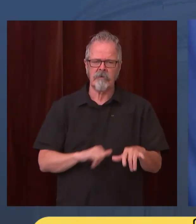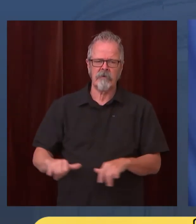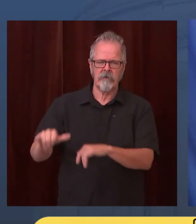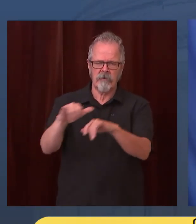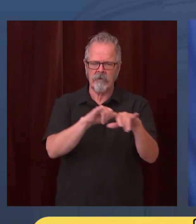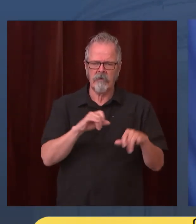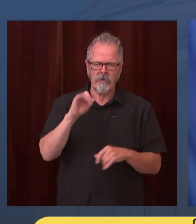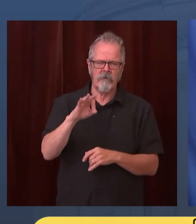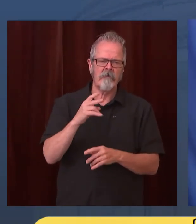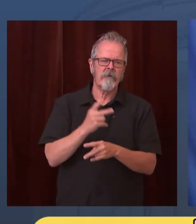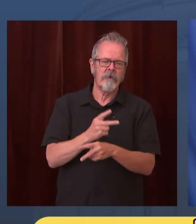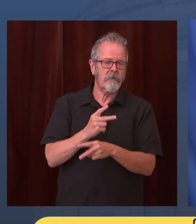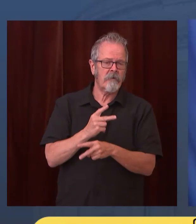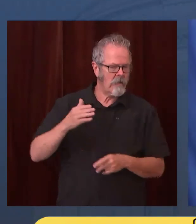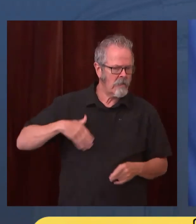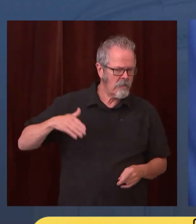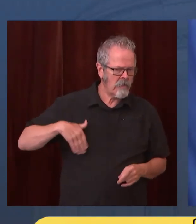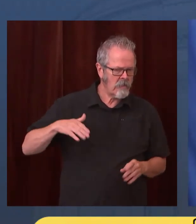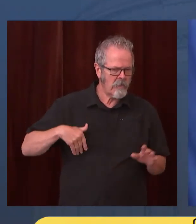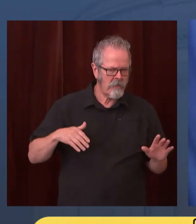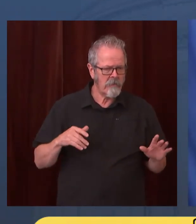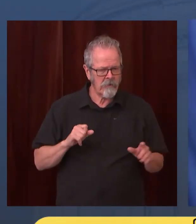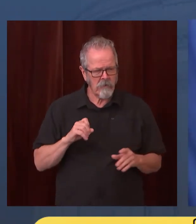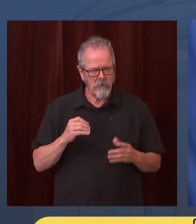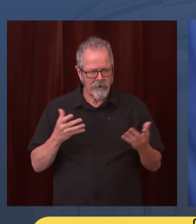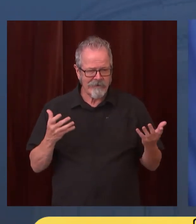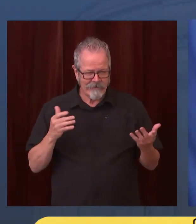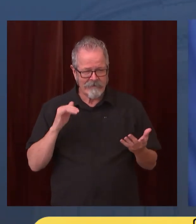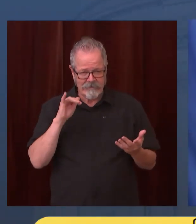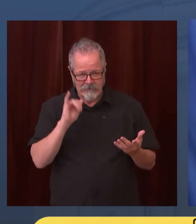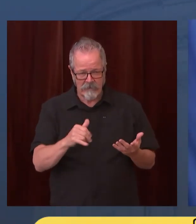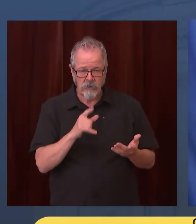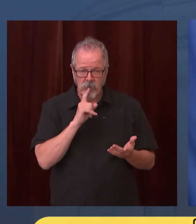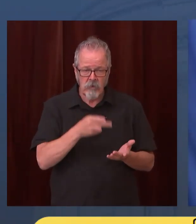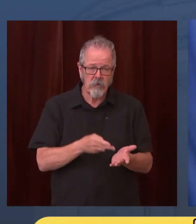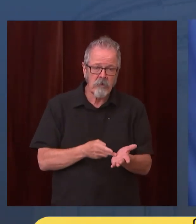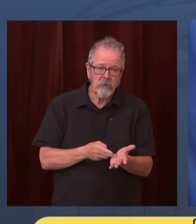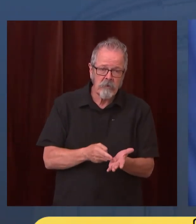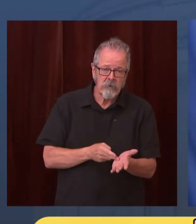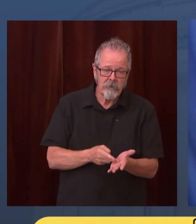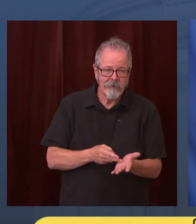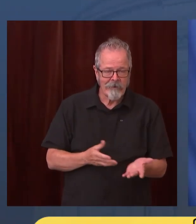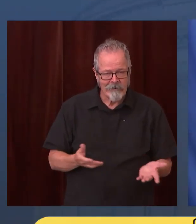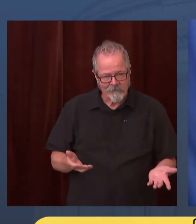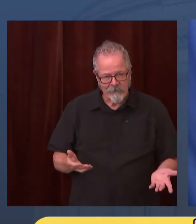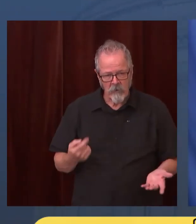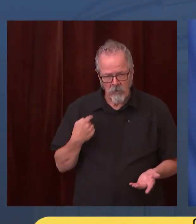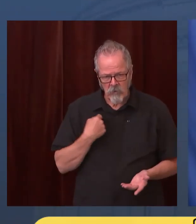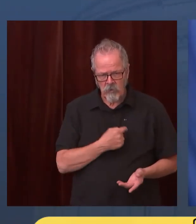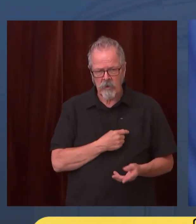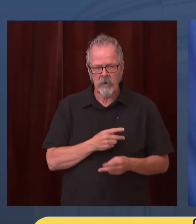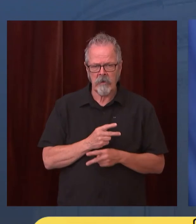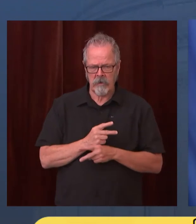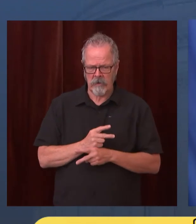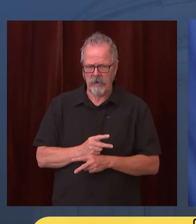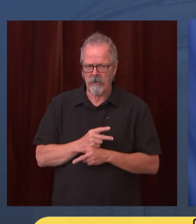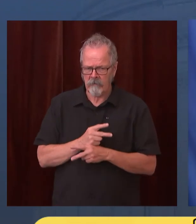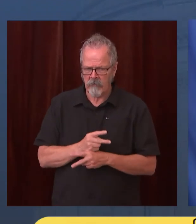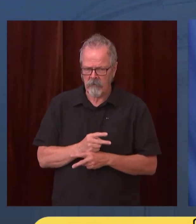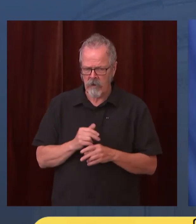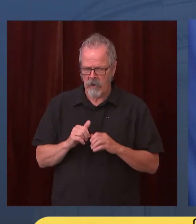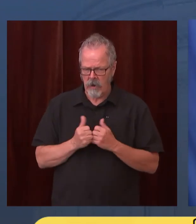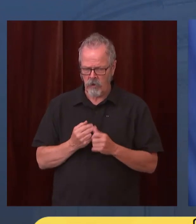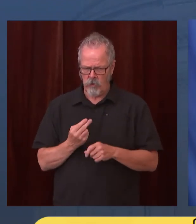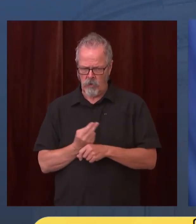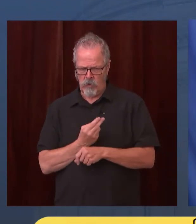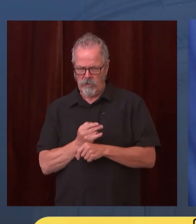that is the truth of it, is that we are really very careful on the use of that word, that set of words,